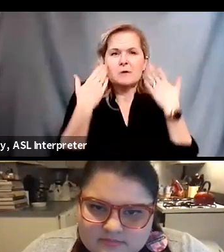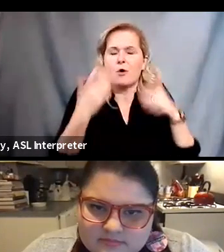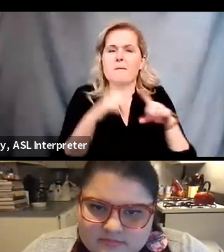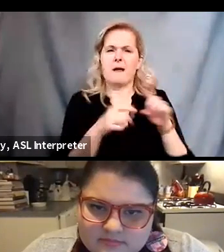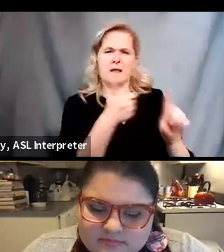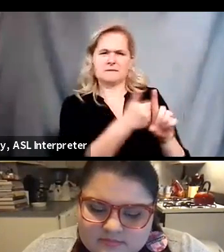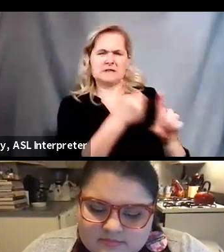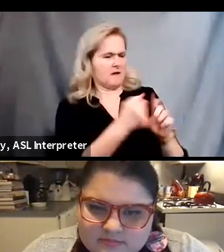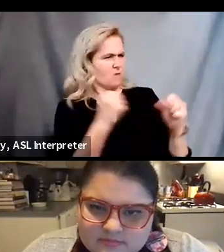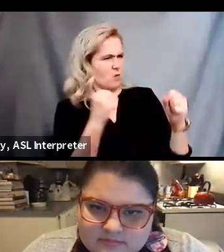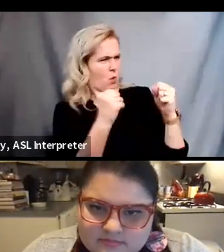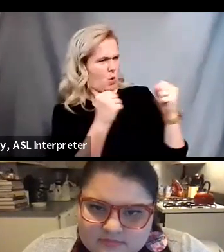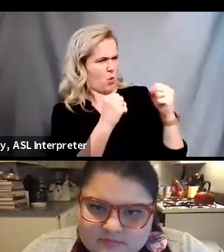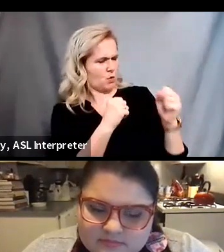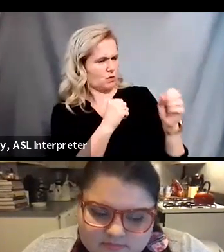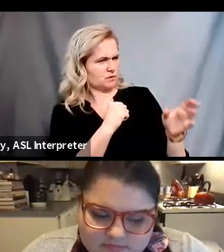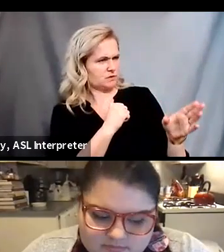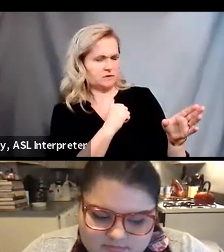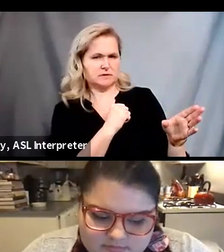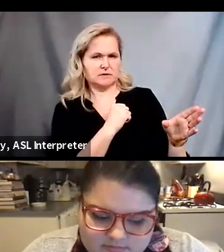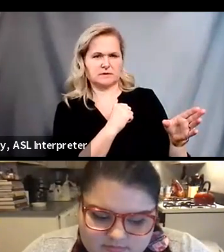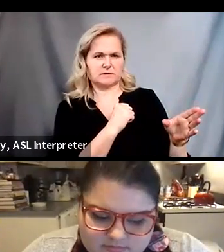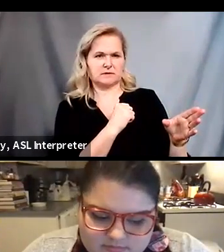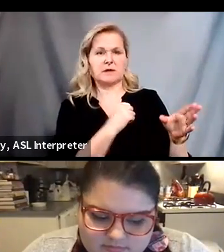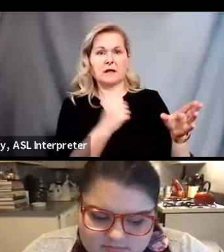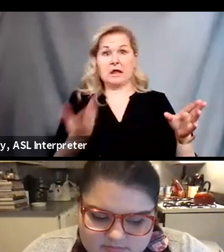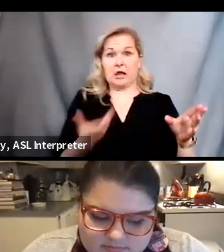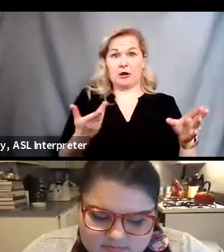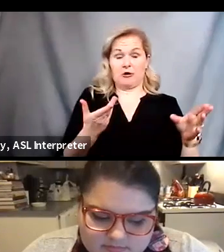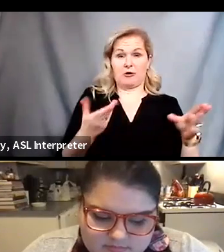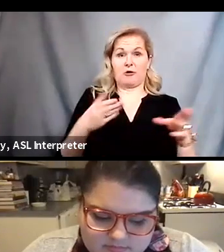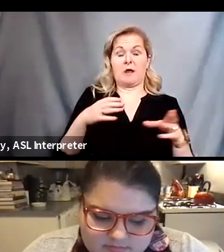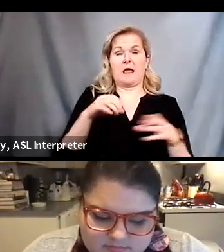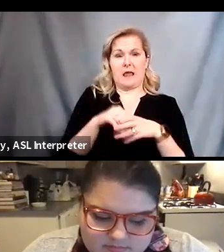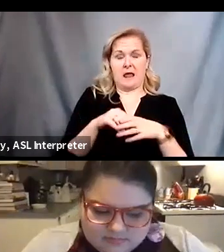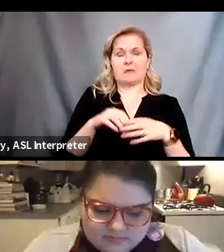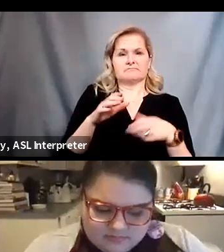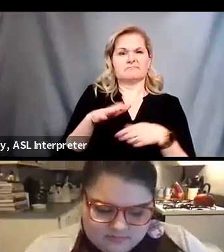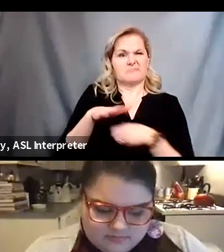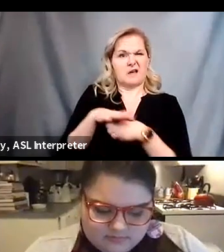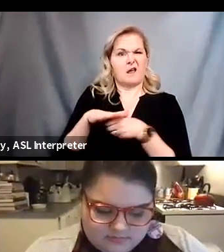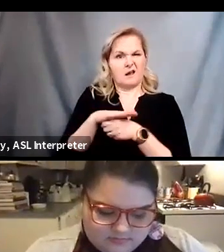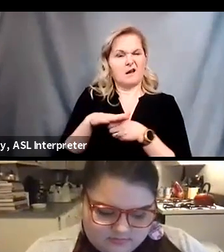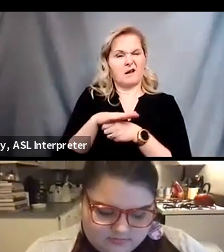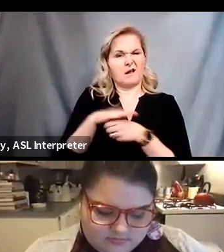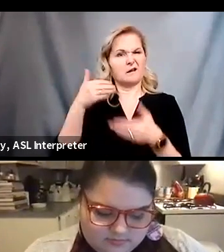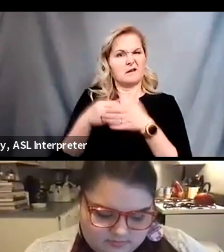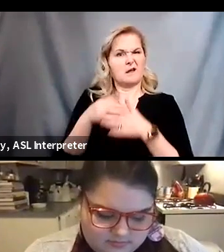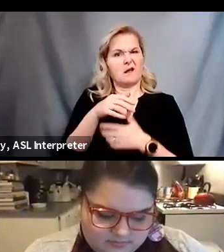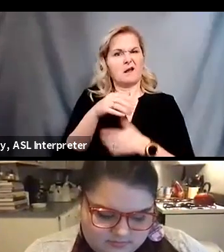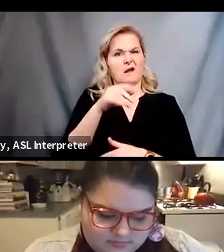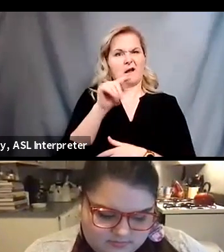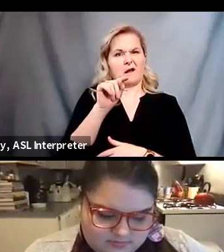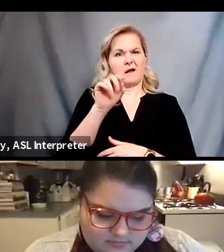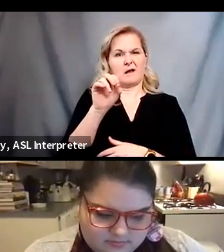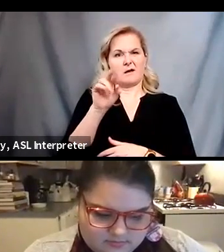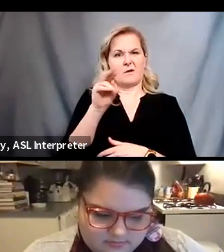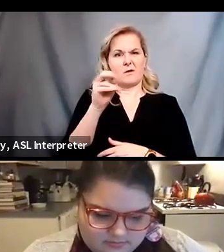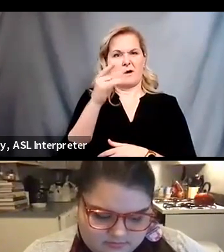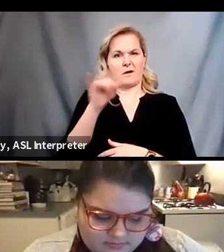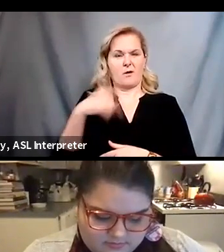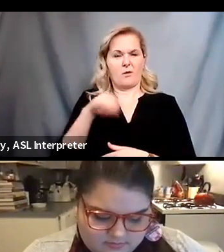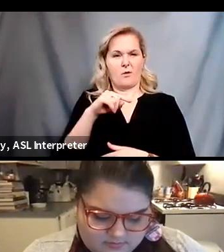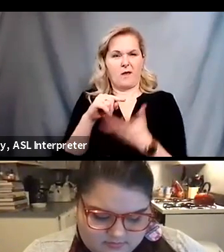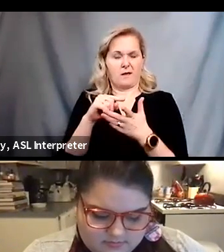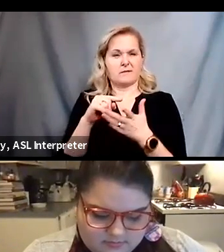It's can be still, we've had a couple of warm days here in Dagaranto, but we don't get a big spring. We